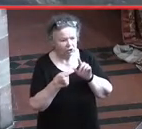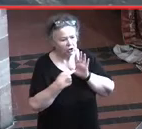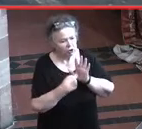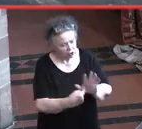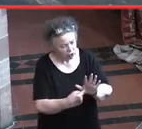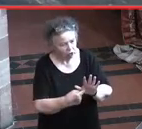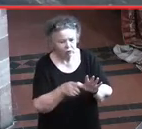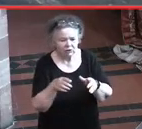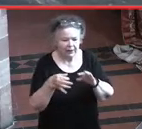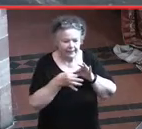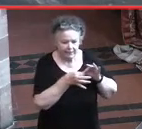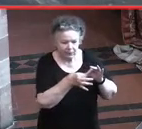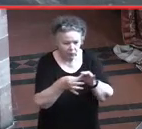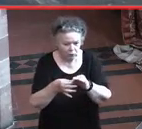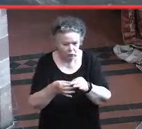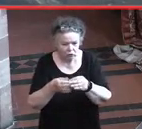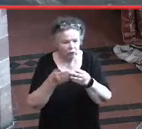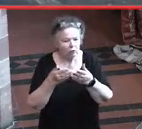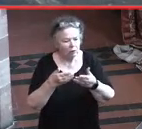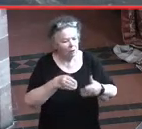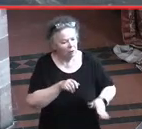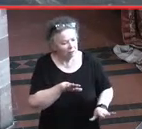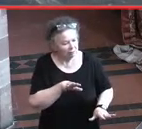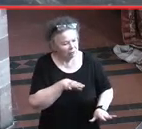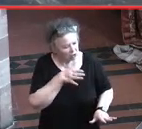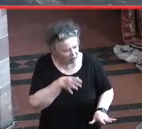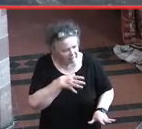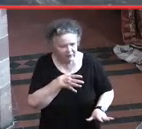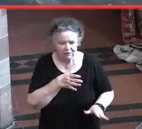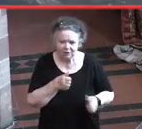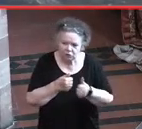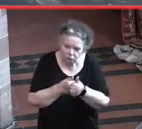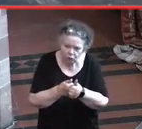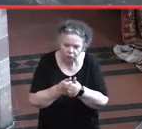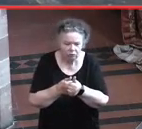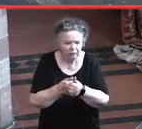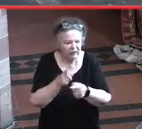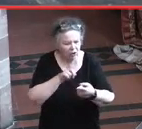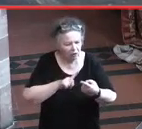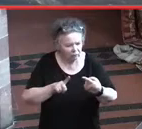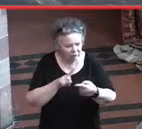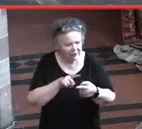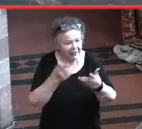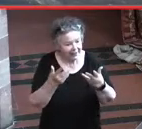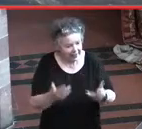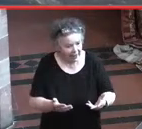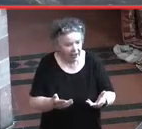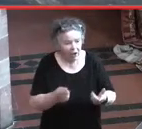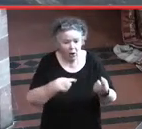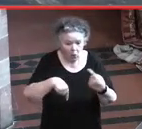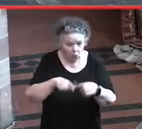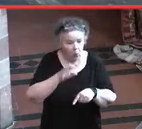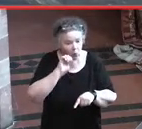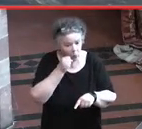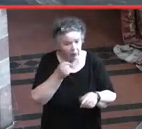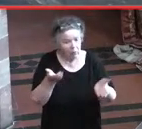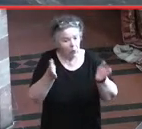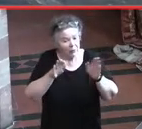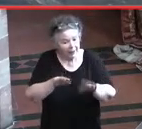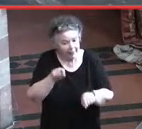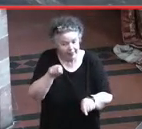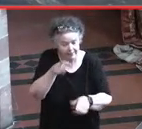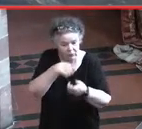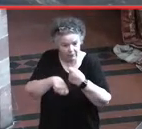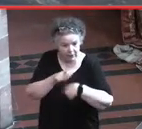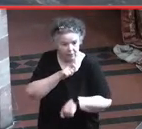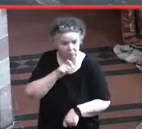mutual service and support with the Methodist Conference. We seek now to ordain them as presbyters in the